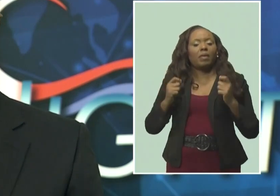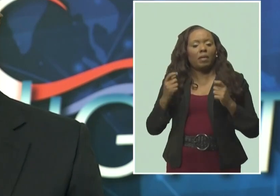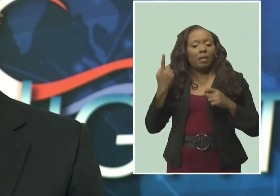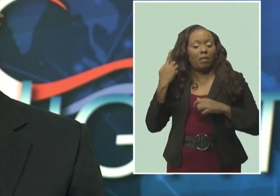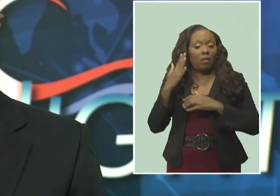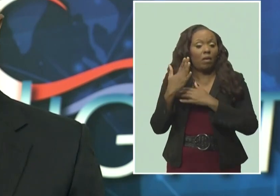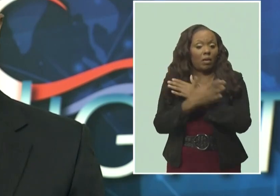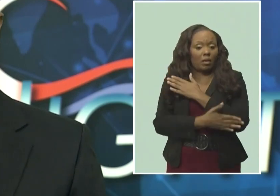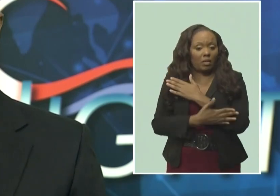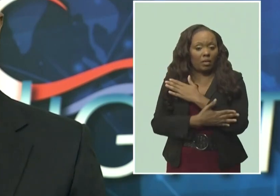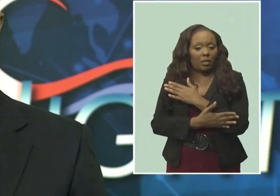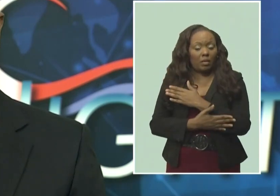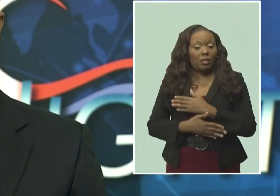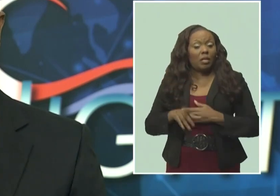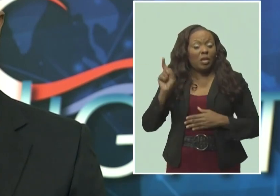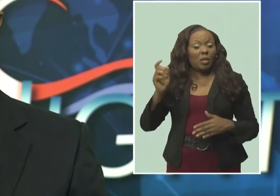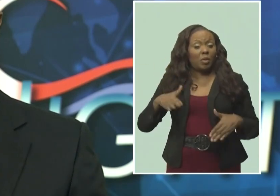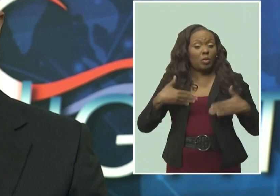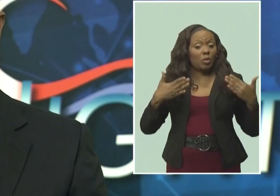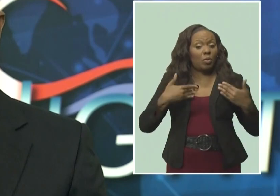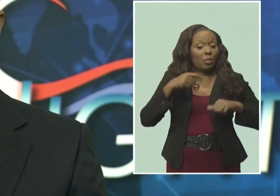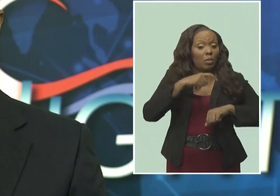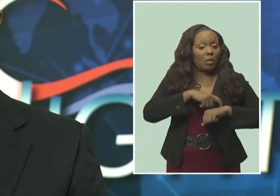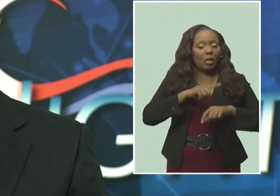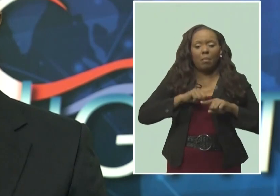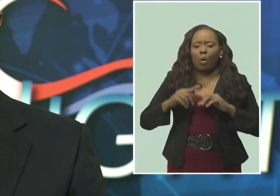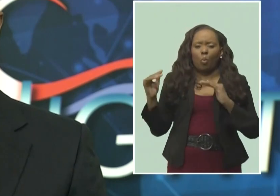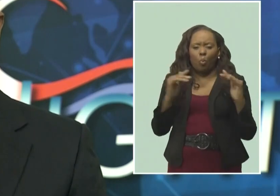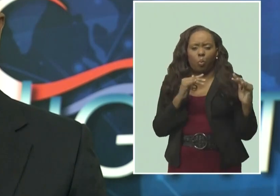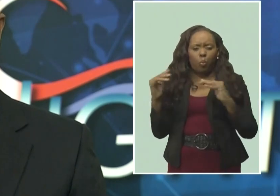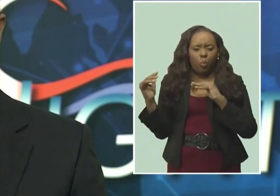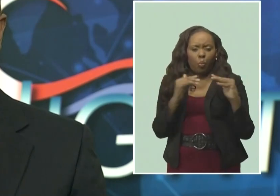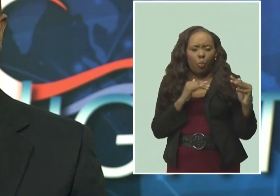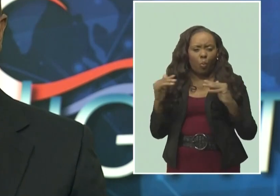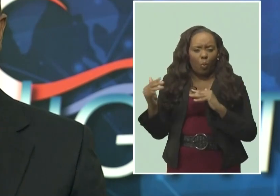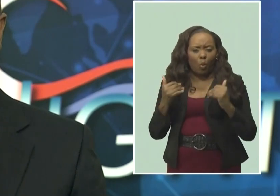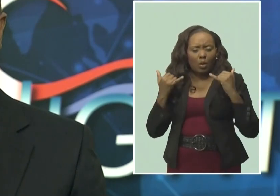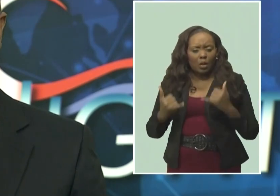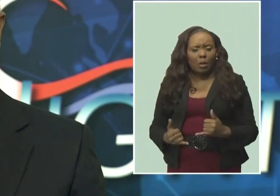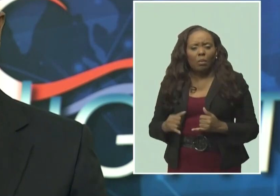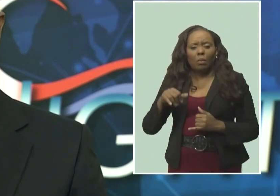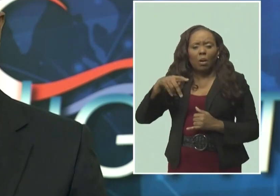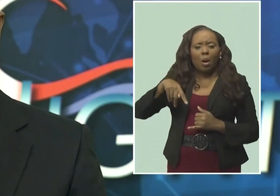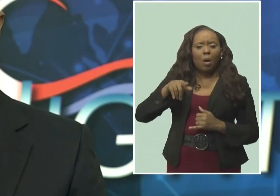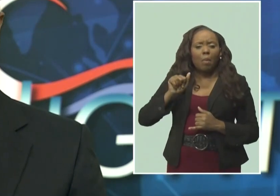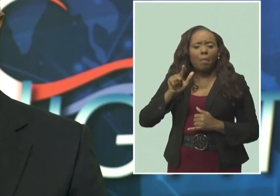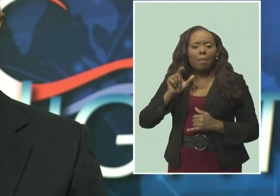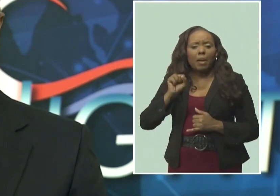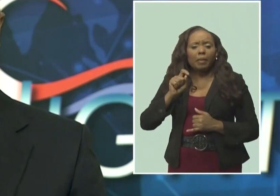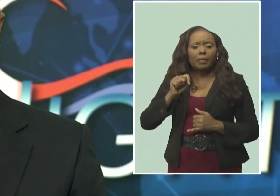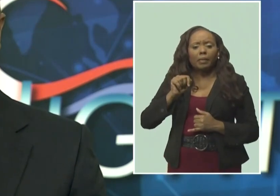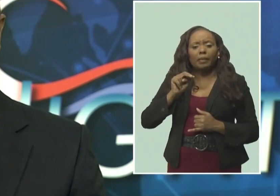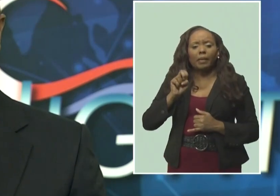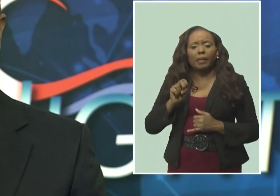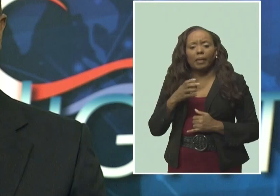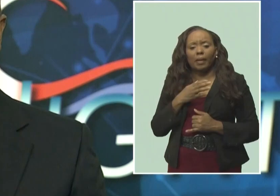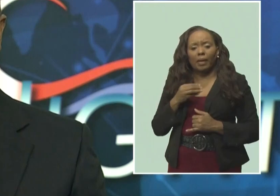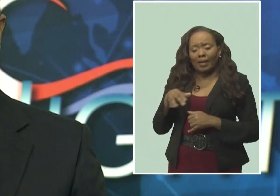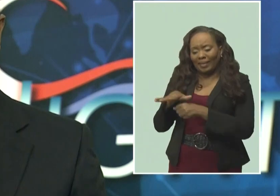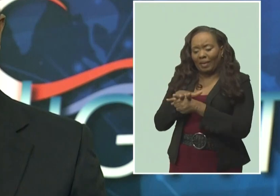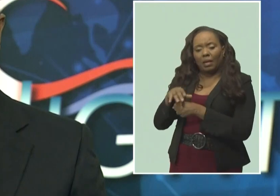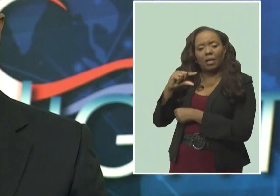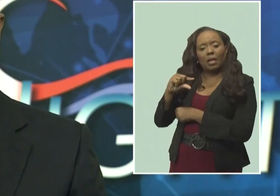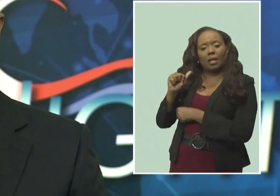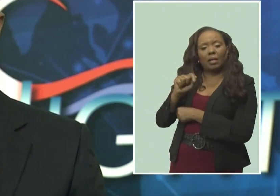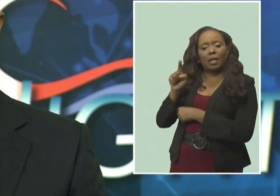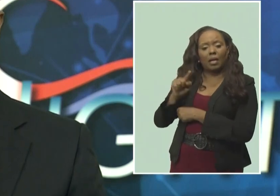However, what was meant to be a joyous occasion was overshadowed by the ongoing war in the Palestinian territory of Gaza. The